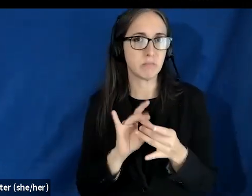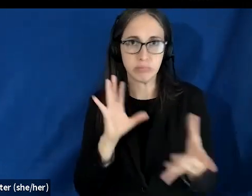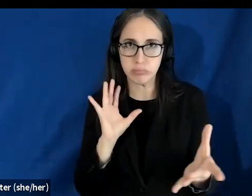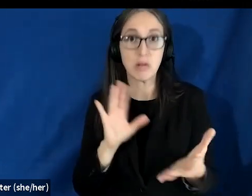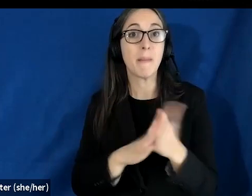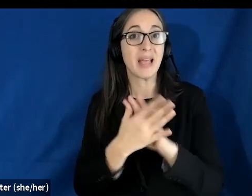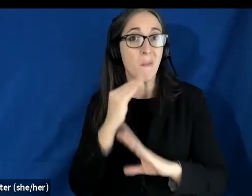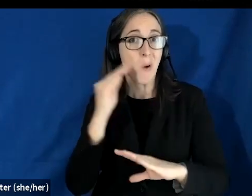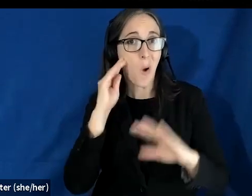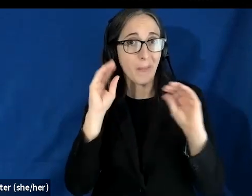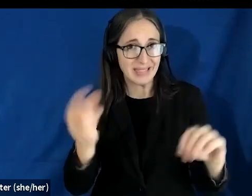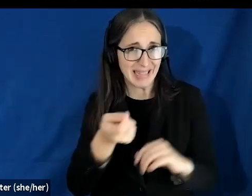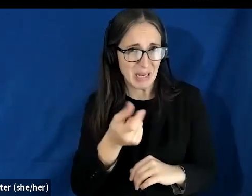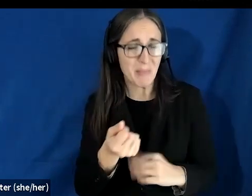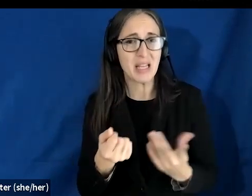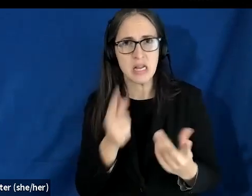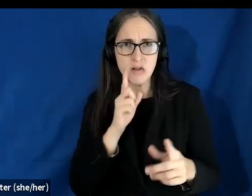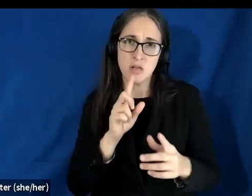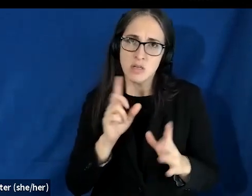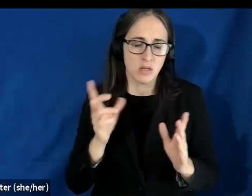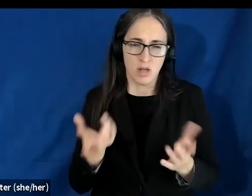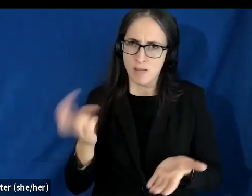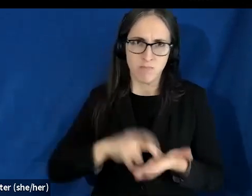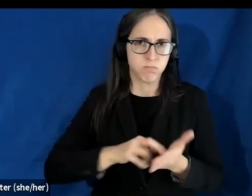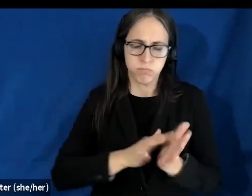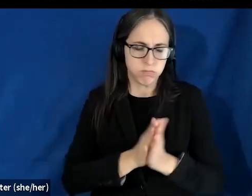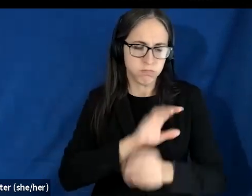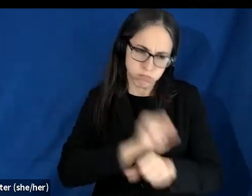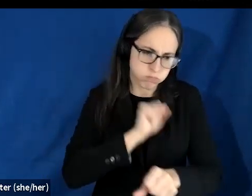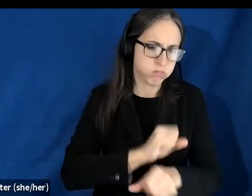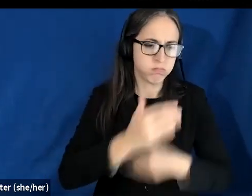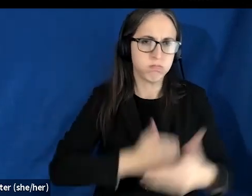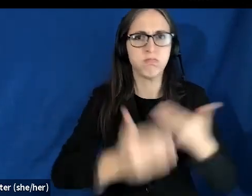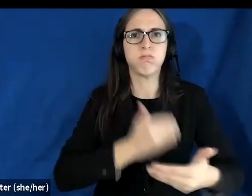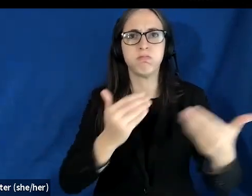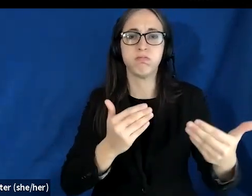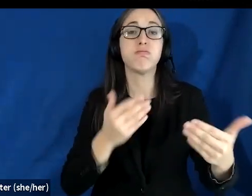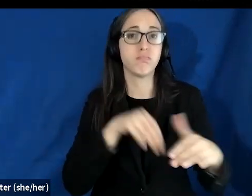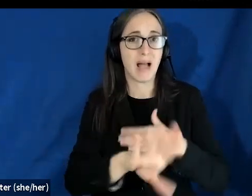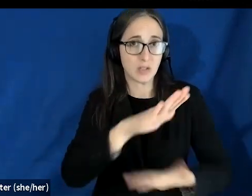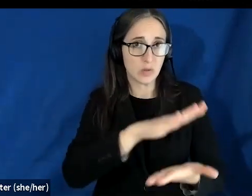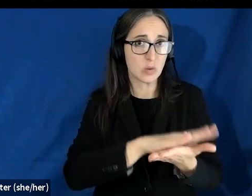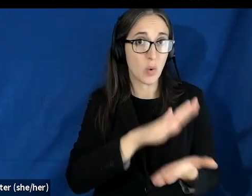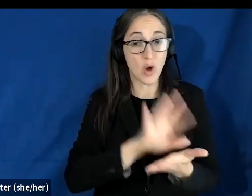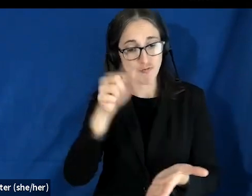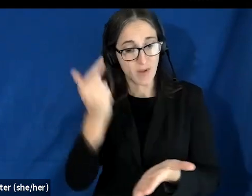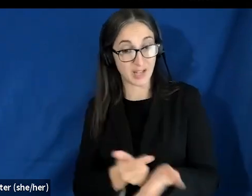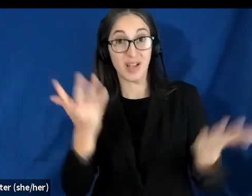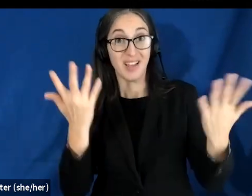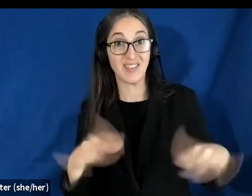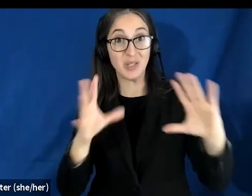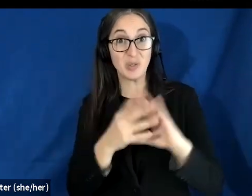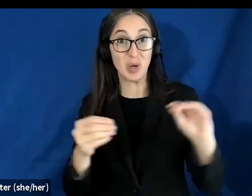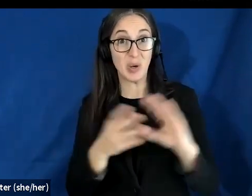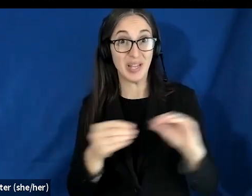hard. Fought my way back into school later on, and graduated. But that wasn't the end of the story. So again,